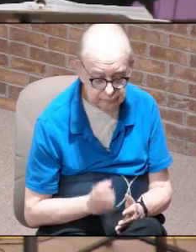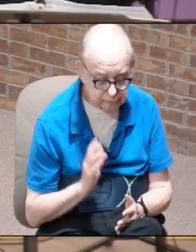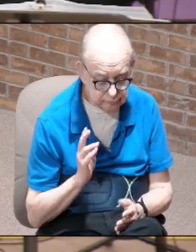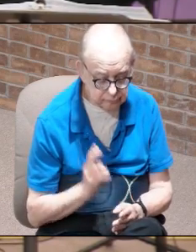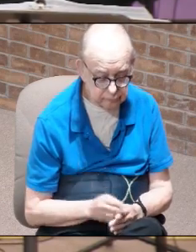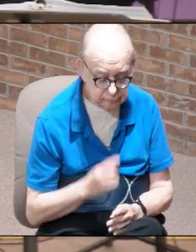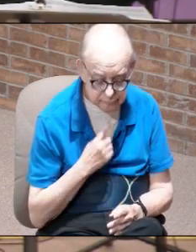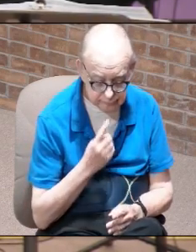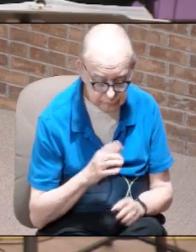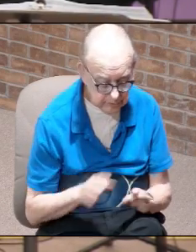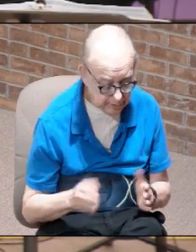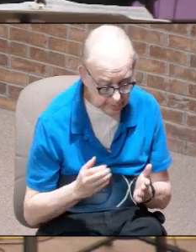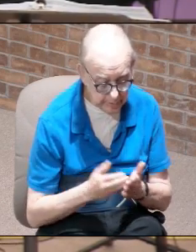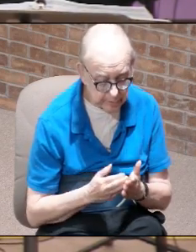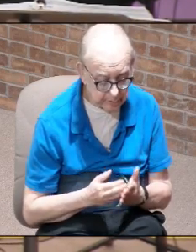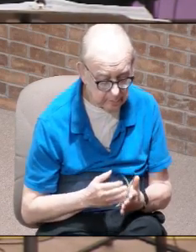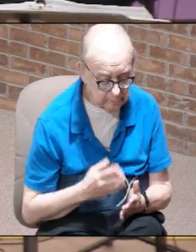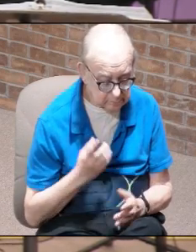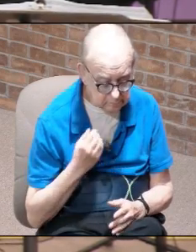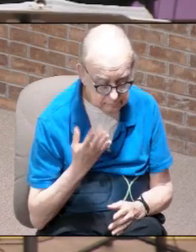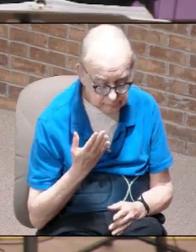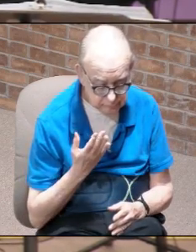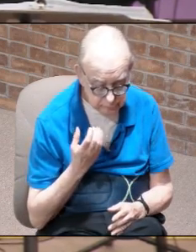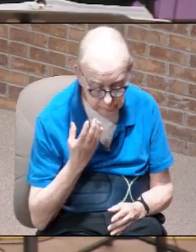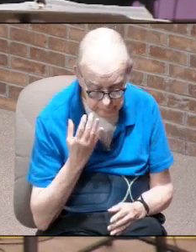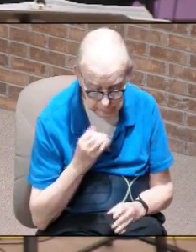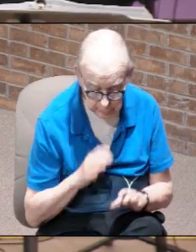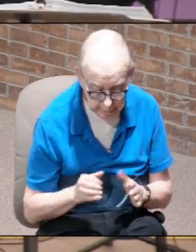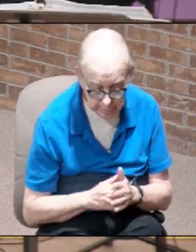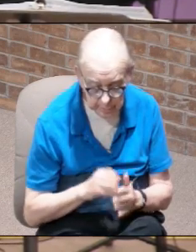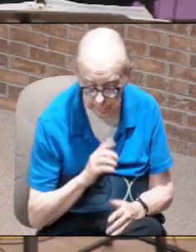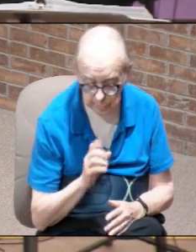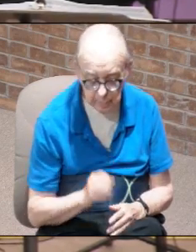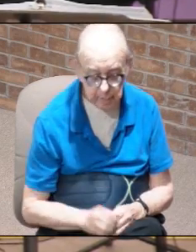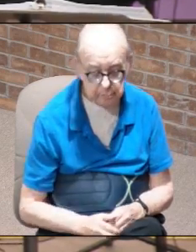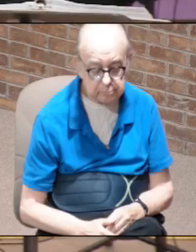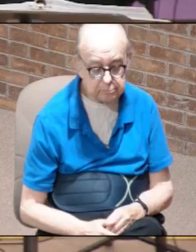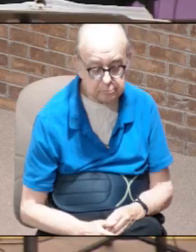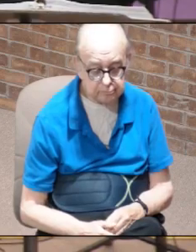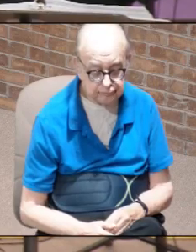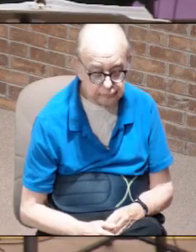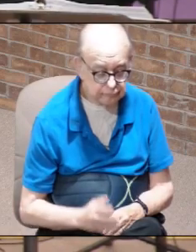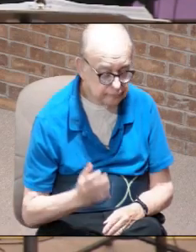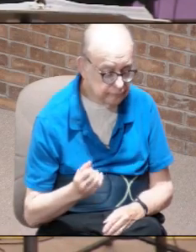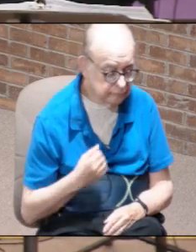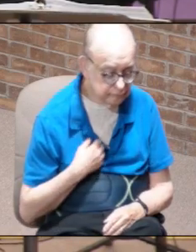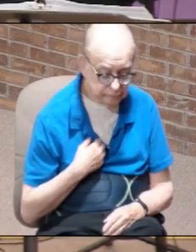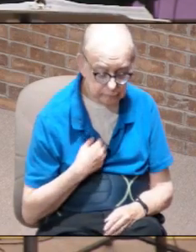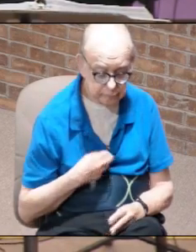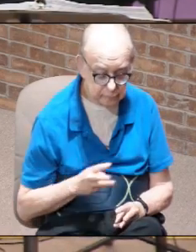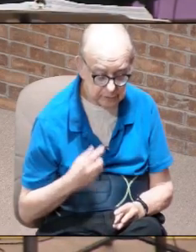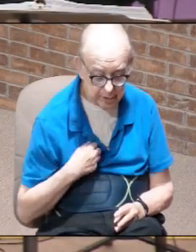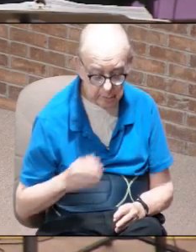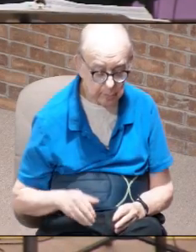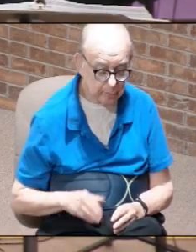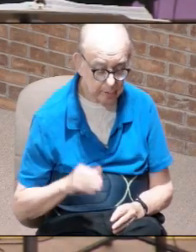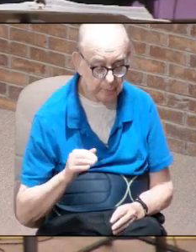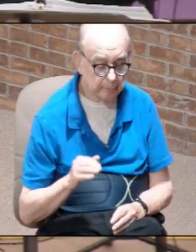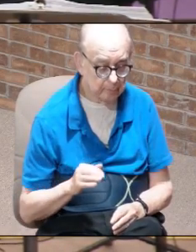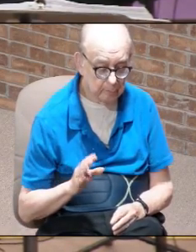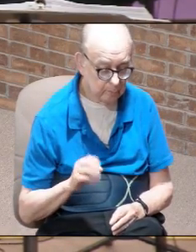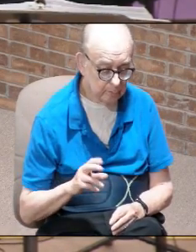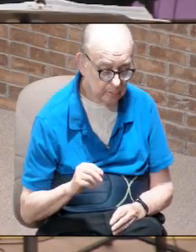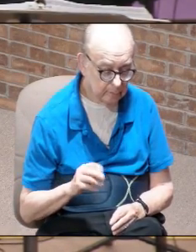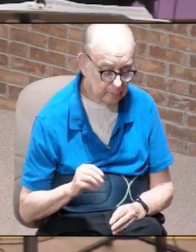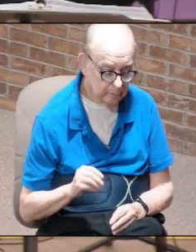You say, well, I just do this. Well, do you know why you just do this? Well, that's just the way I was raised up.